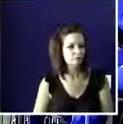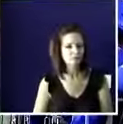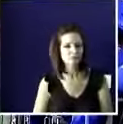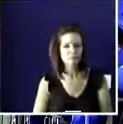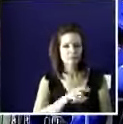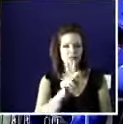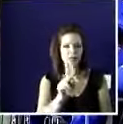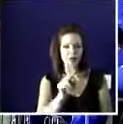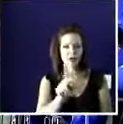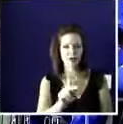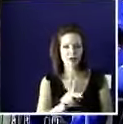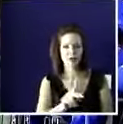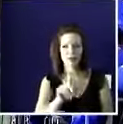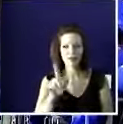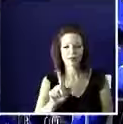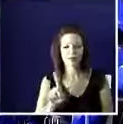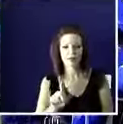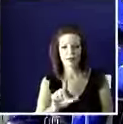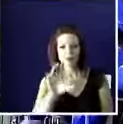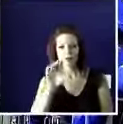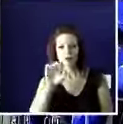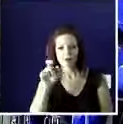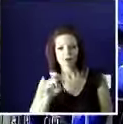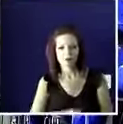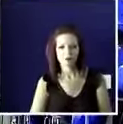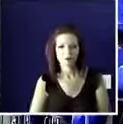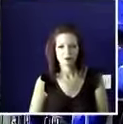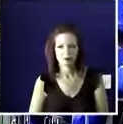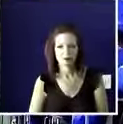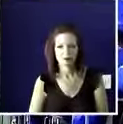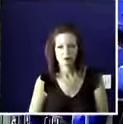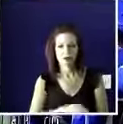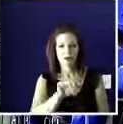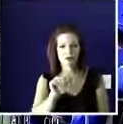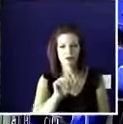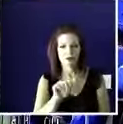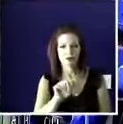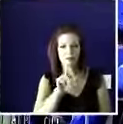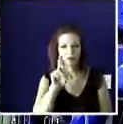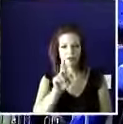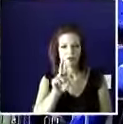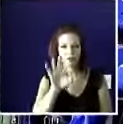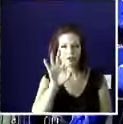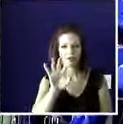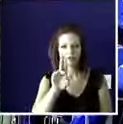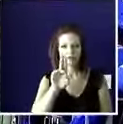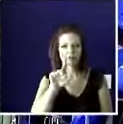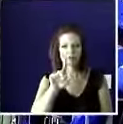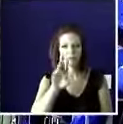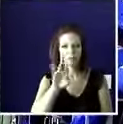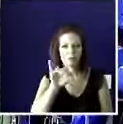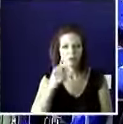Kiara Liliana Cox. Alexia Ray Fulbright.